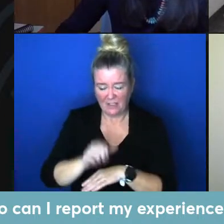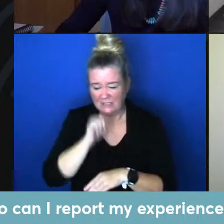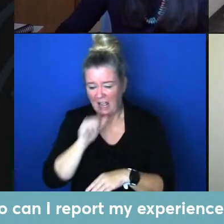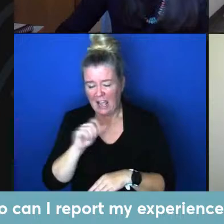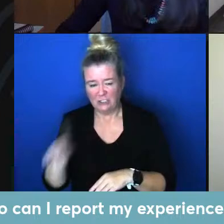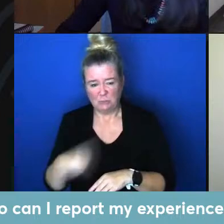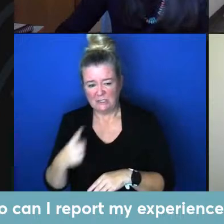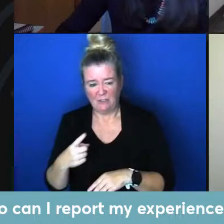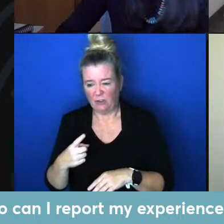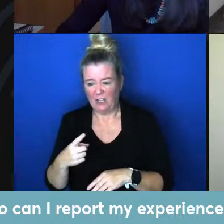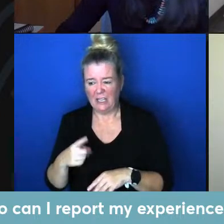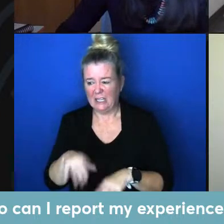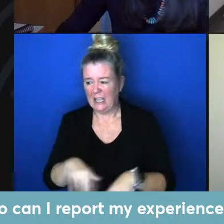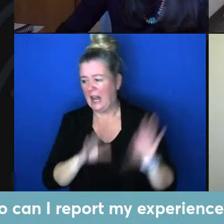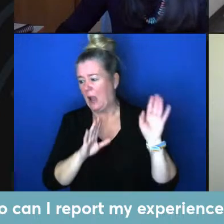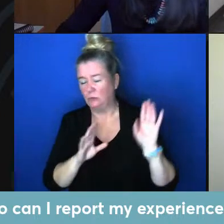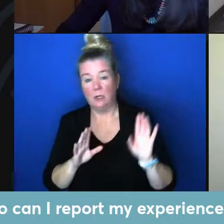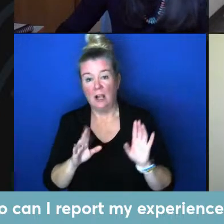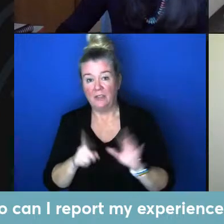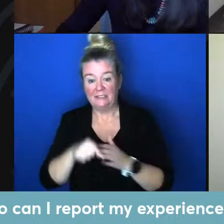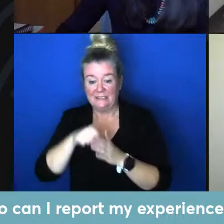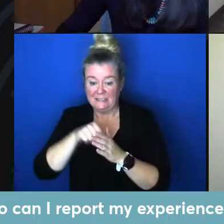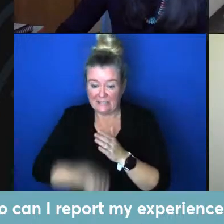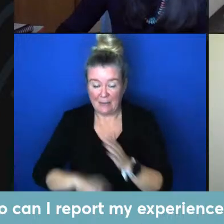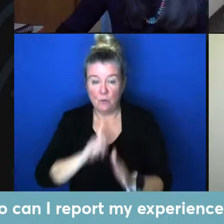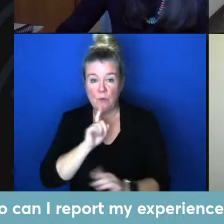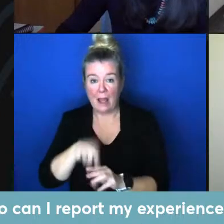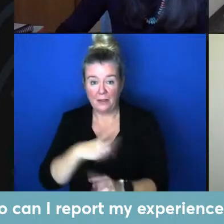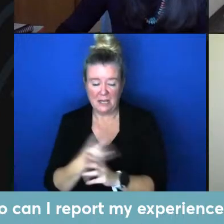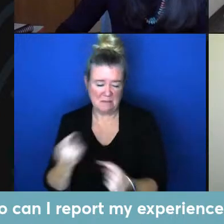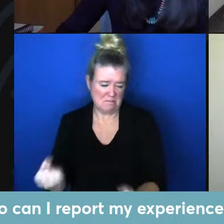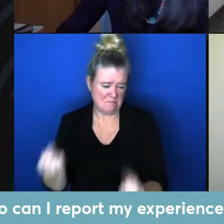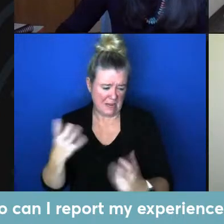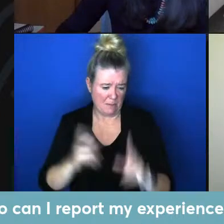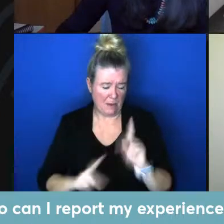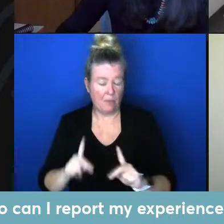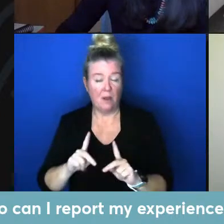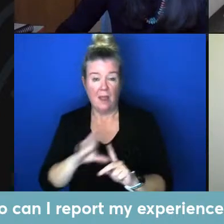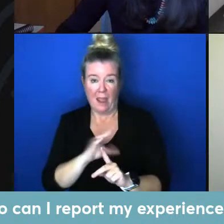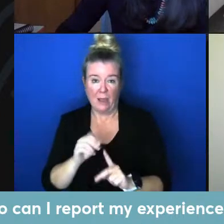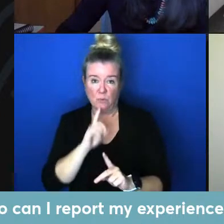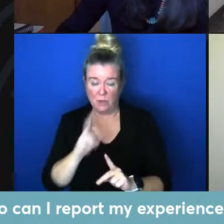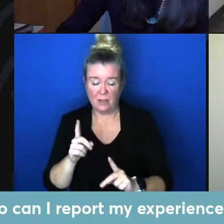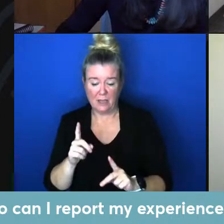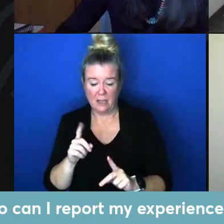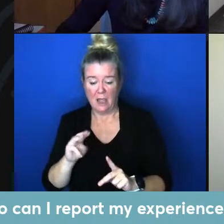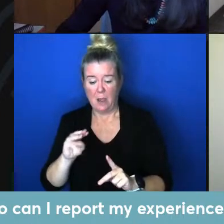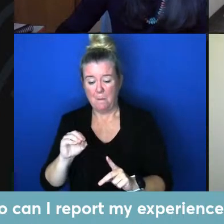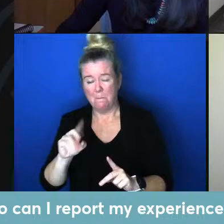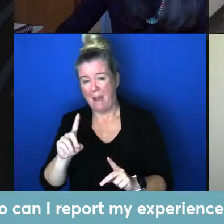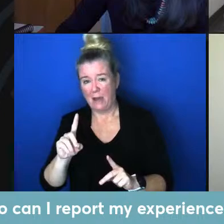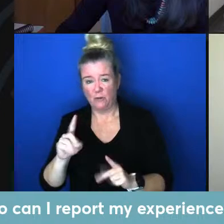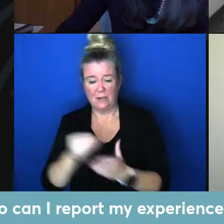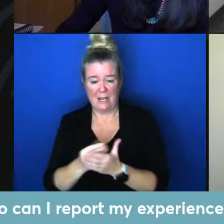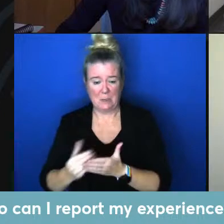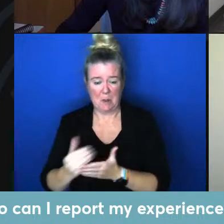that this is a deep reality for too many people. And increasingly, you know, moderate income people are